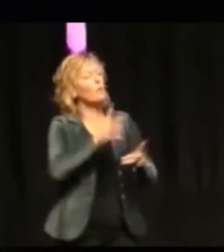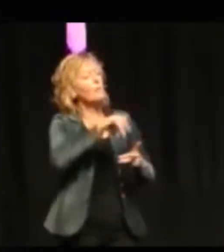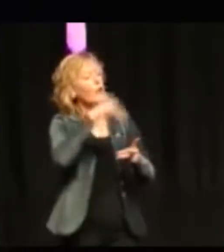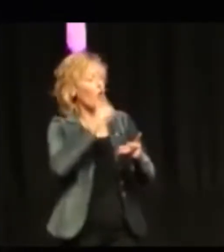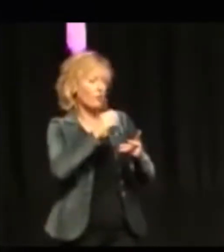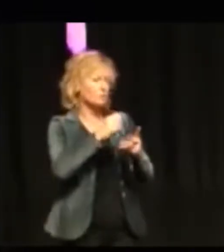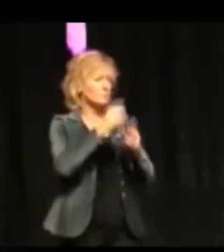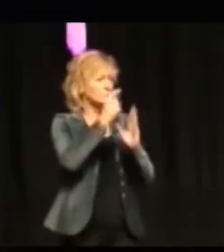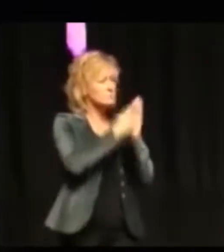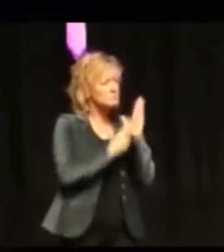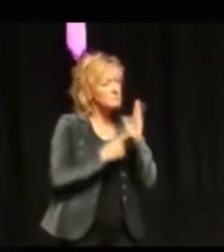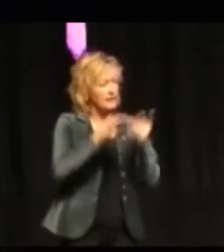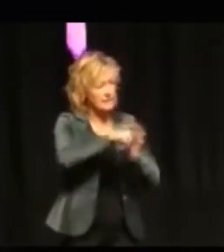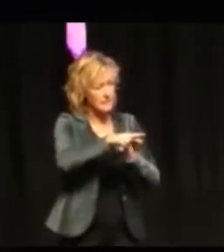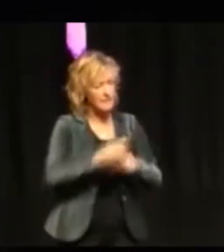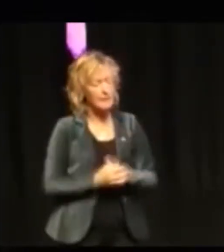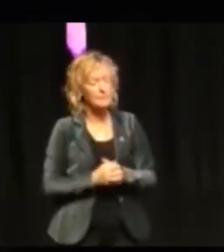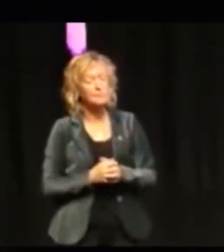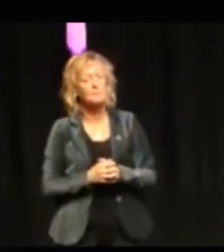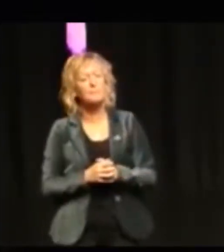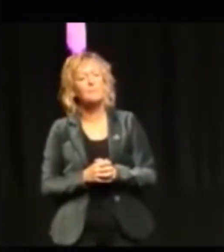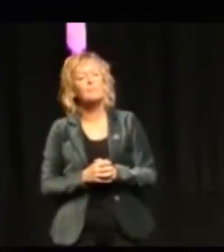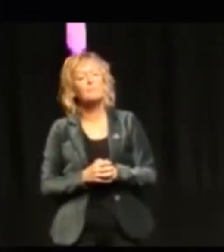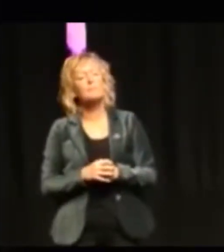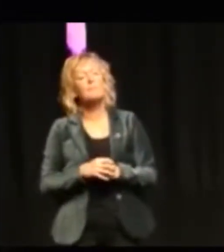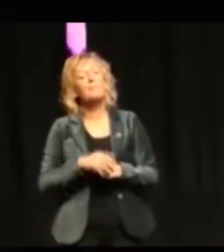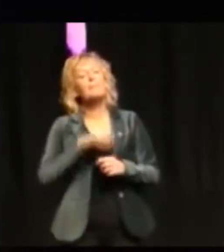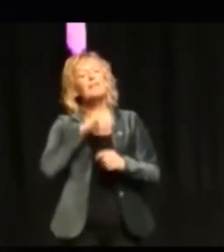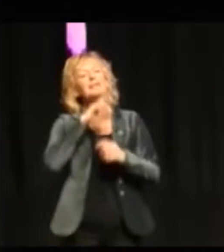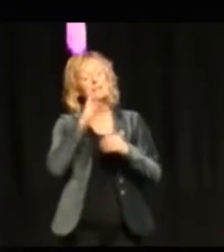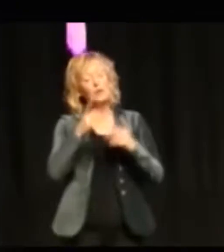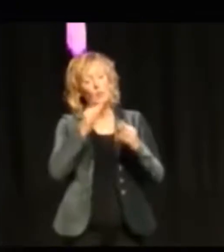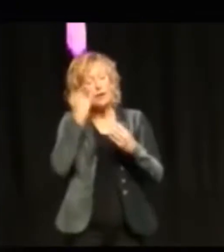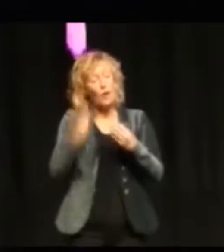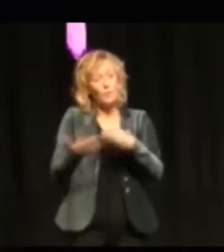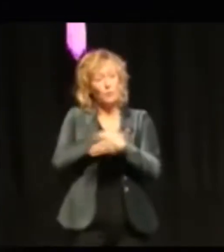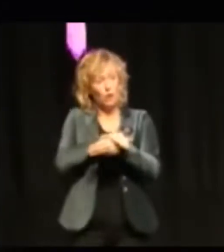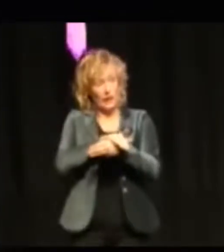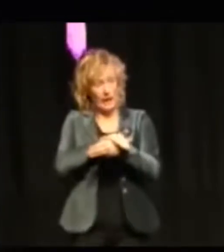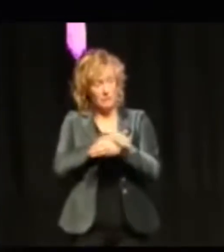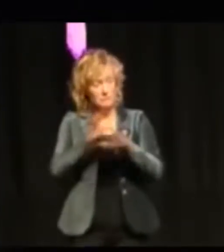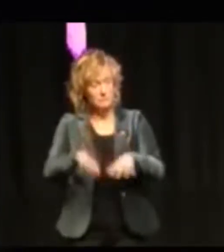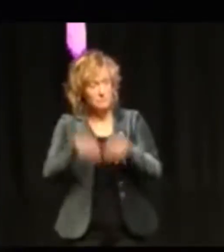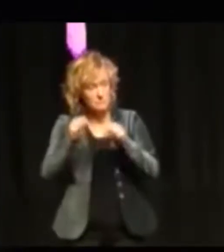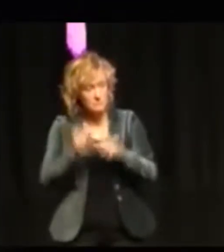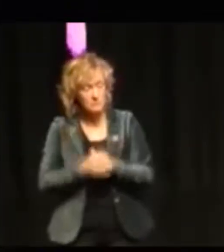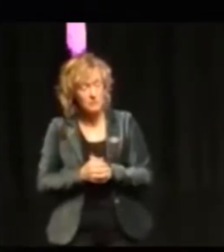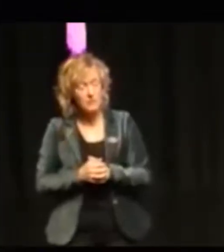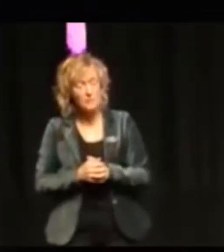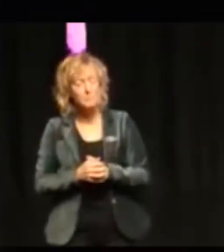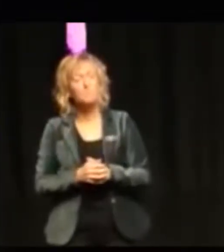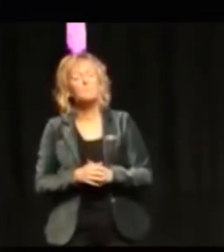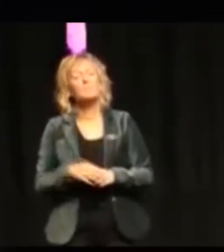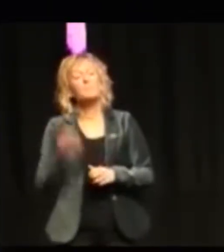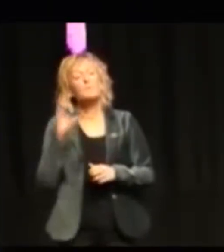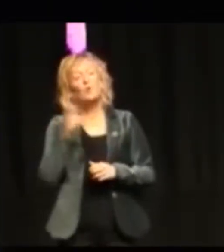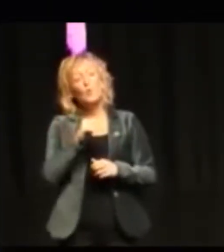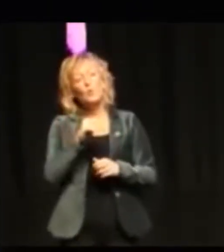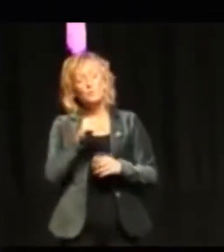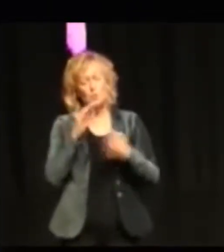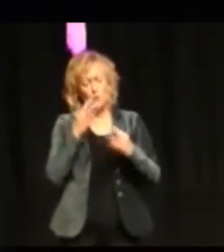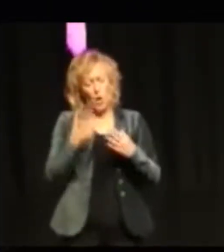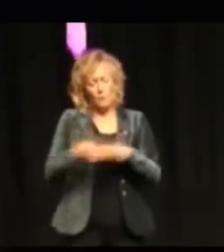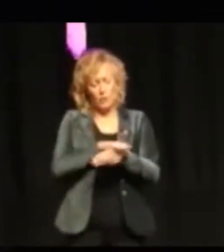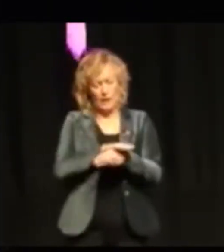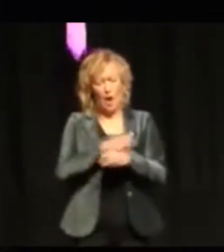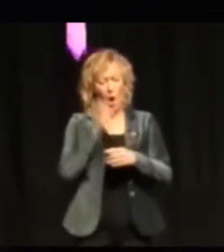sick. And then comes the fulfilled duty. And the fulfilled duty, as this has been thought out, is